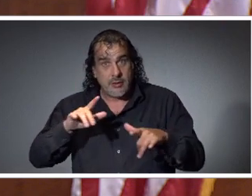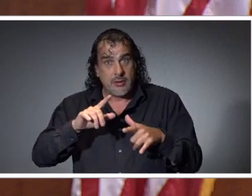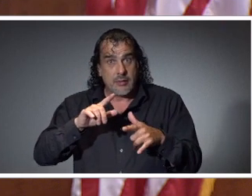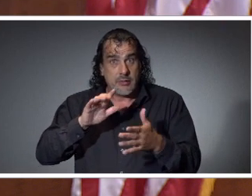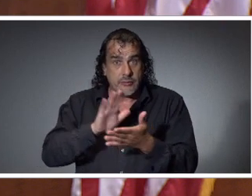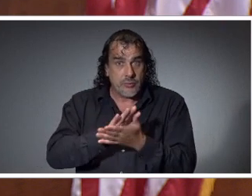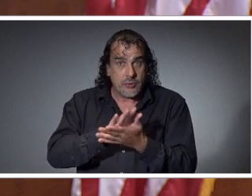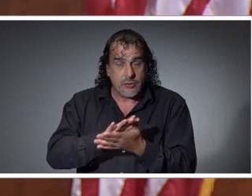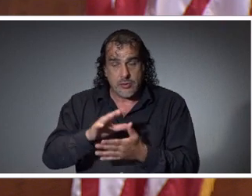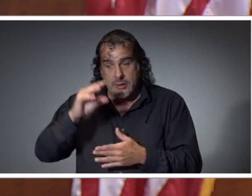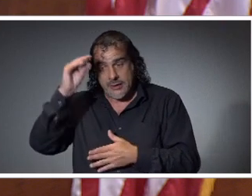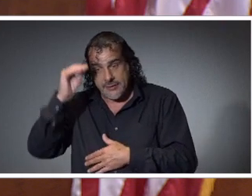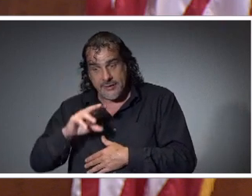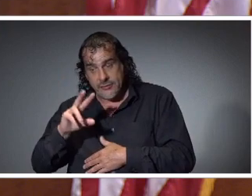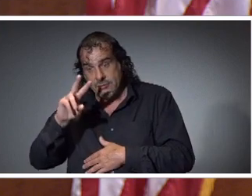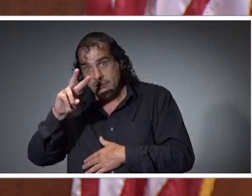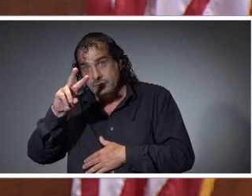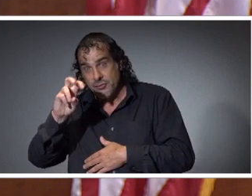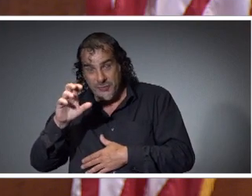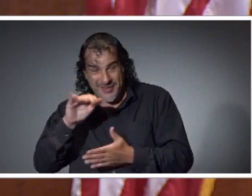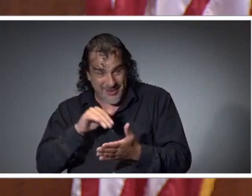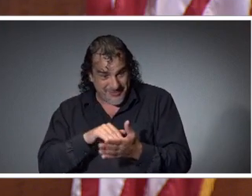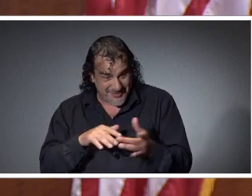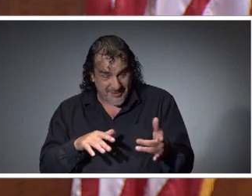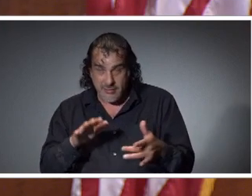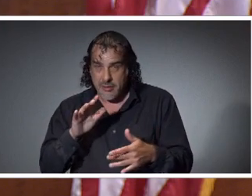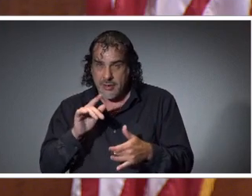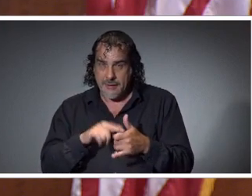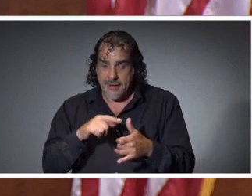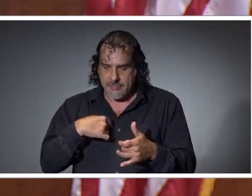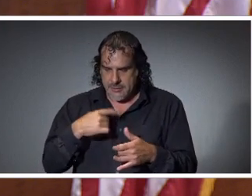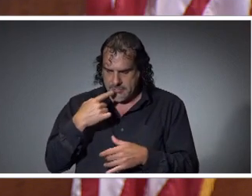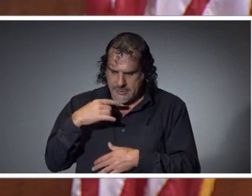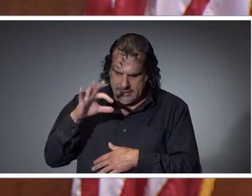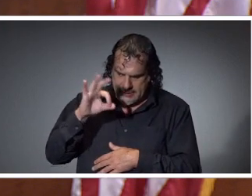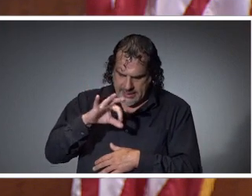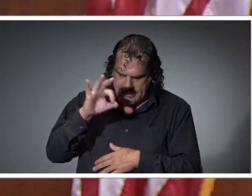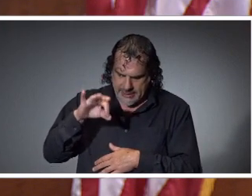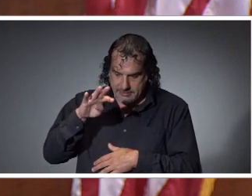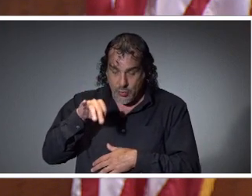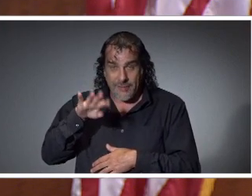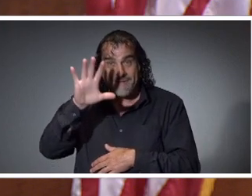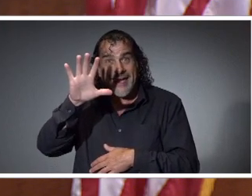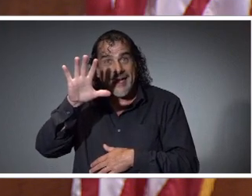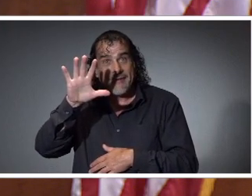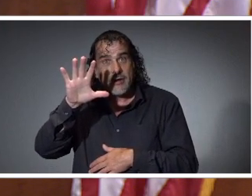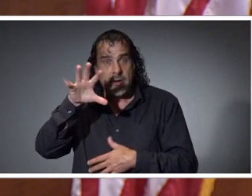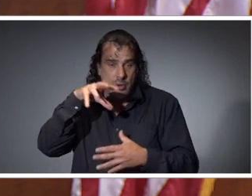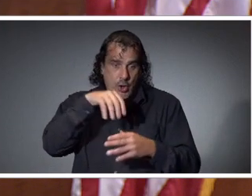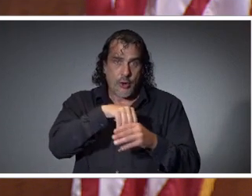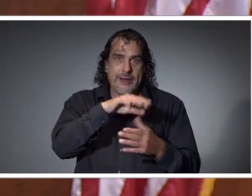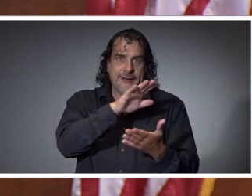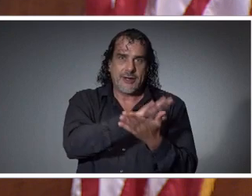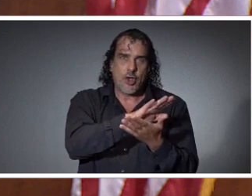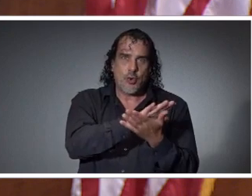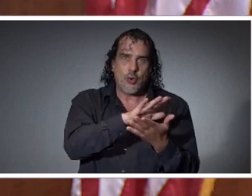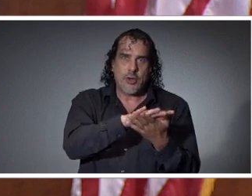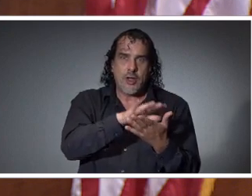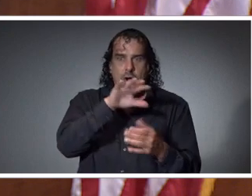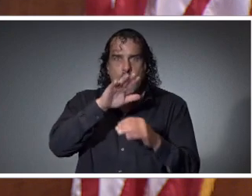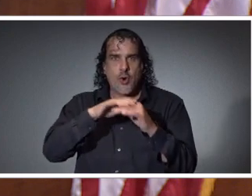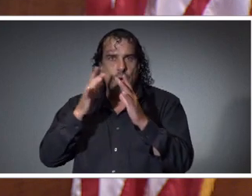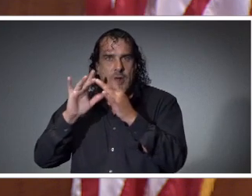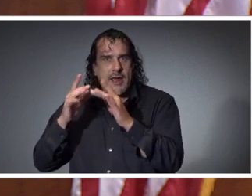approximately 2,000 quarantined, what that tells me is 99.5% of those are either in the classroom or online